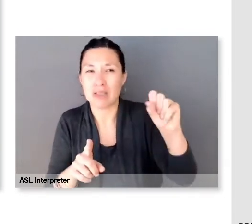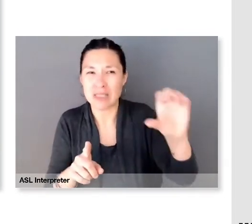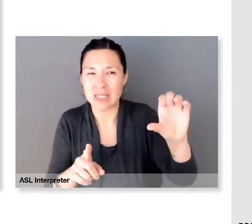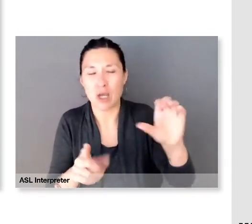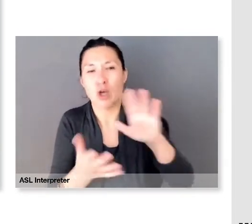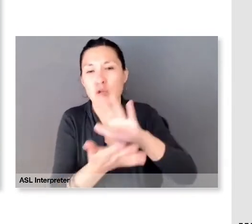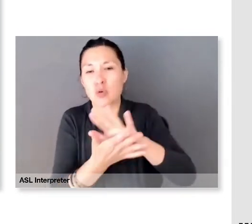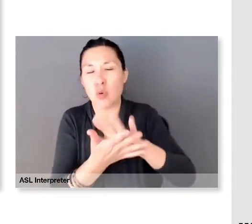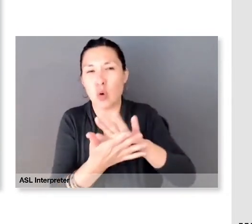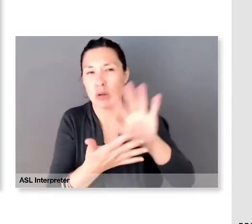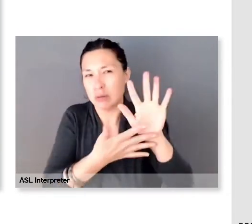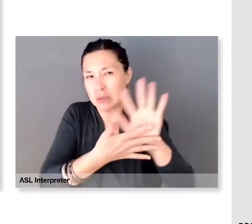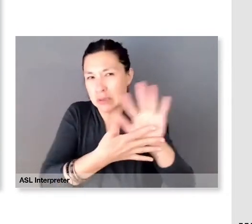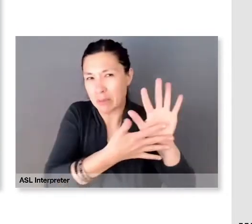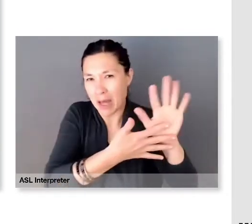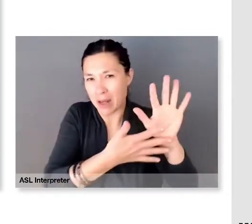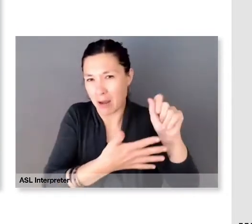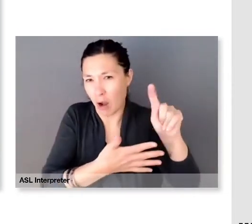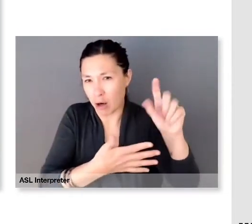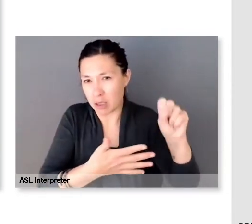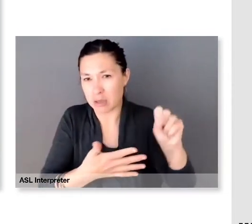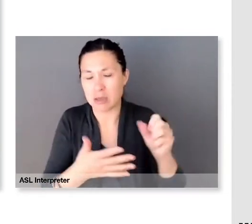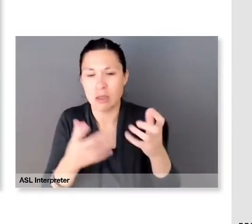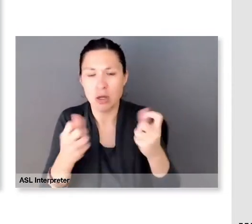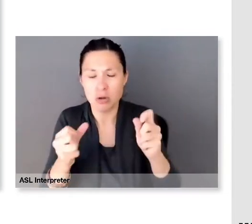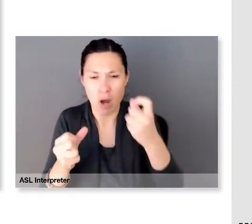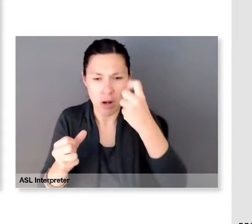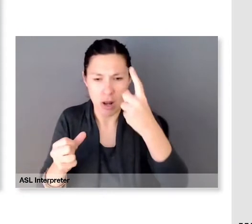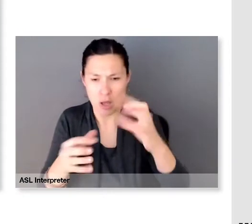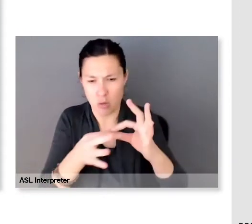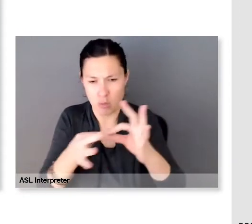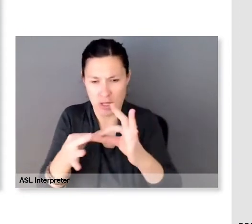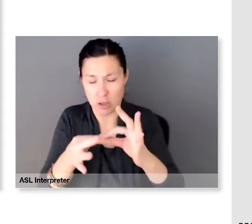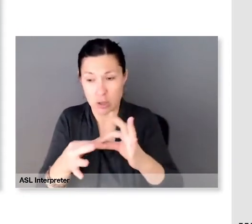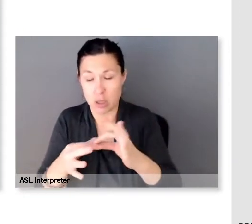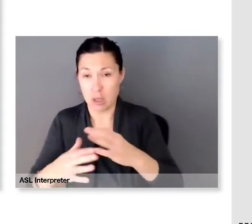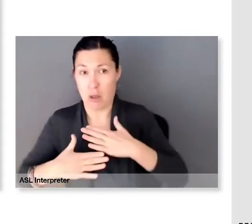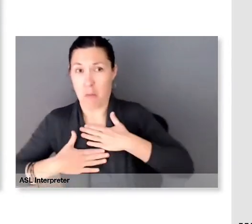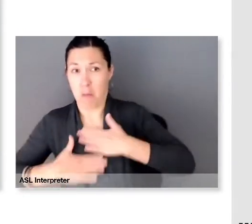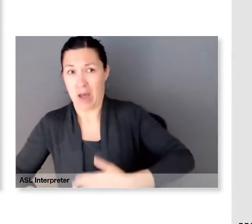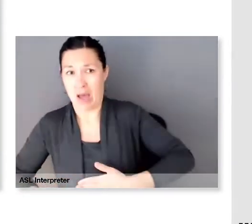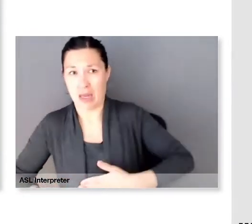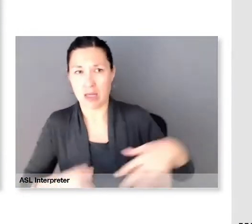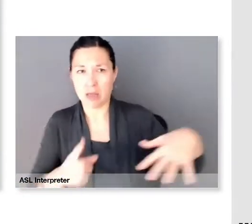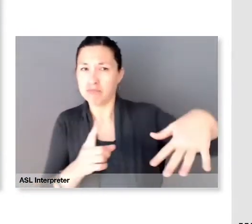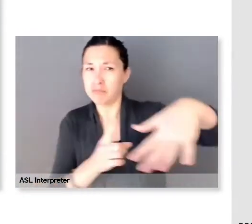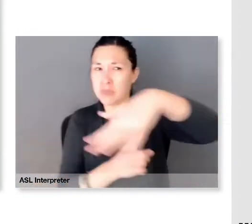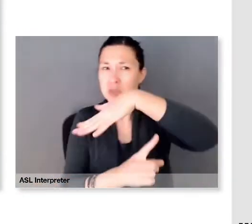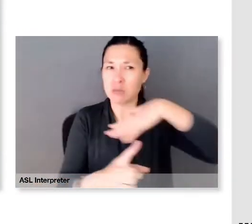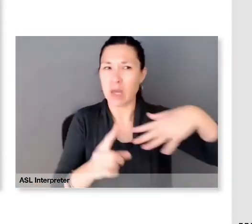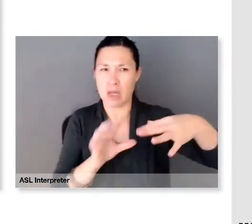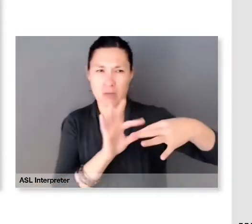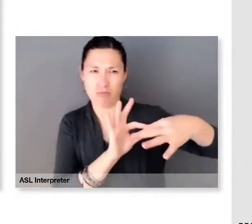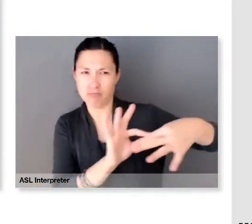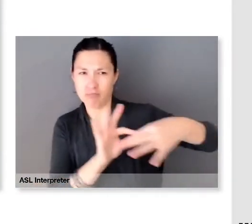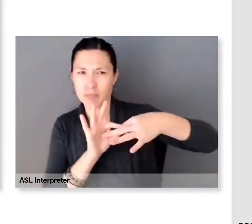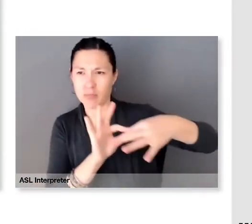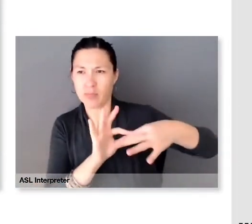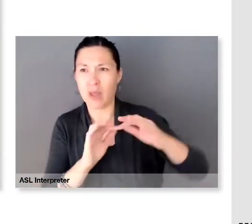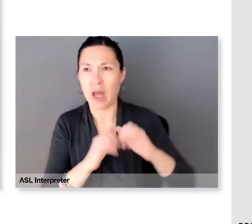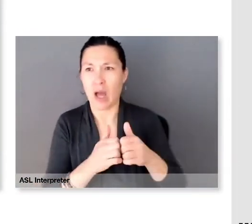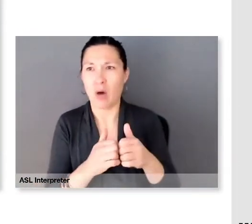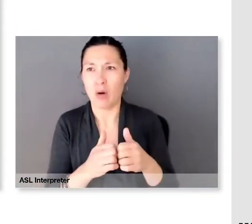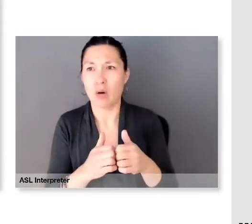to foster an empathetic relationship between the human body and space, using space around it